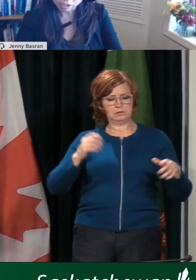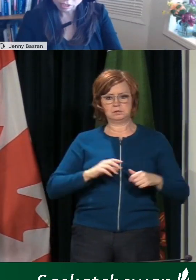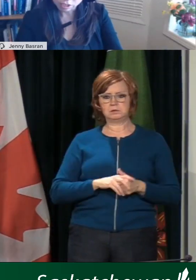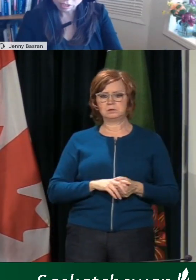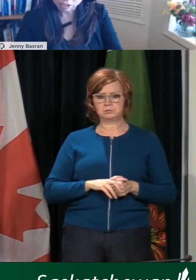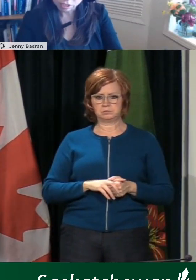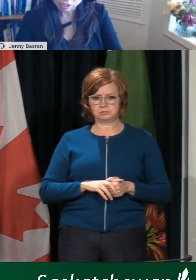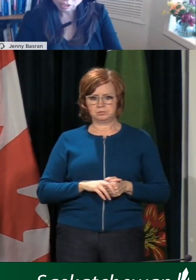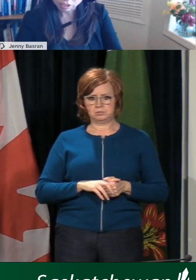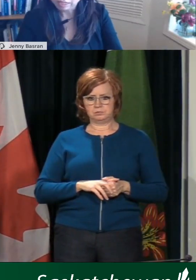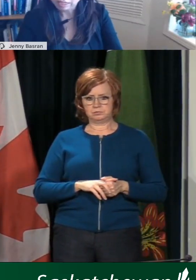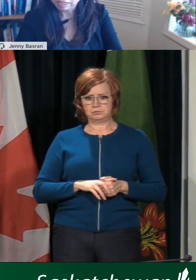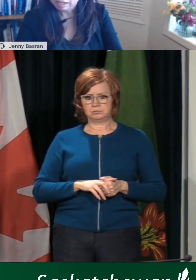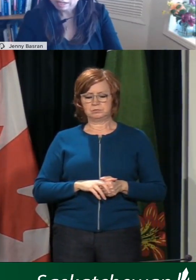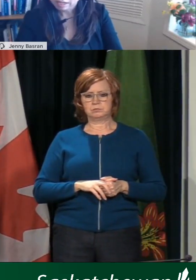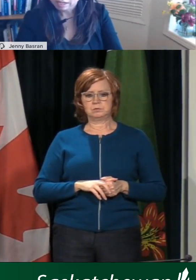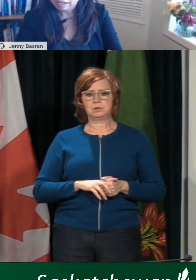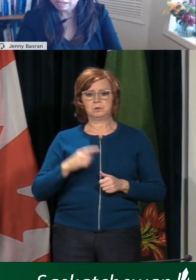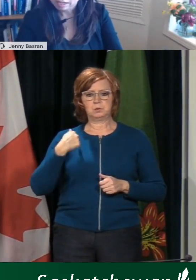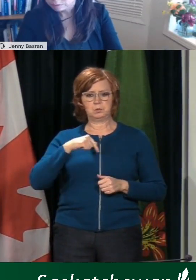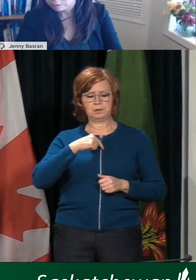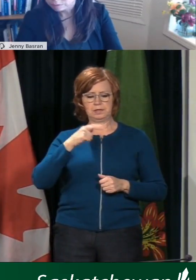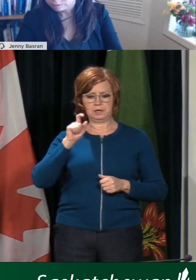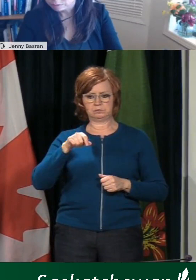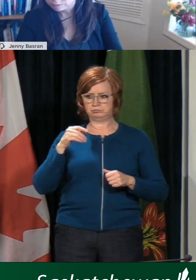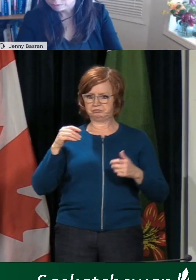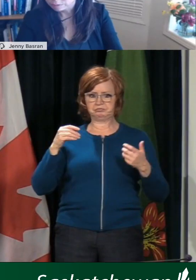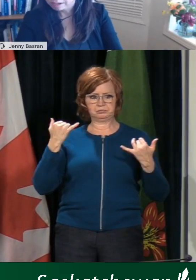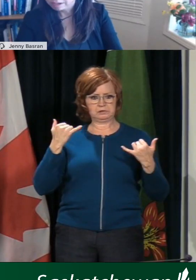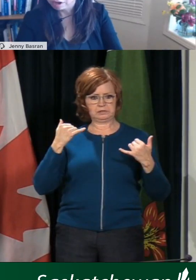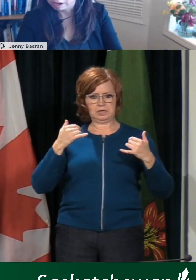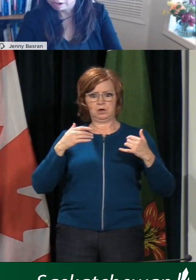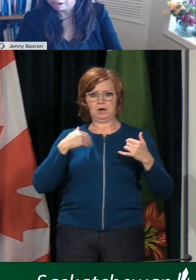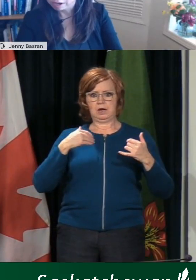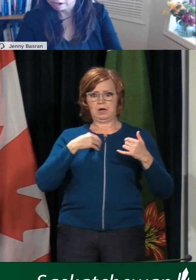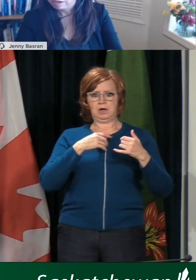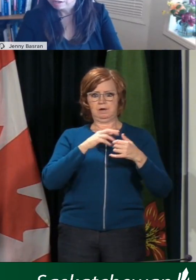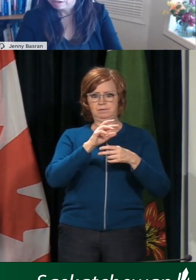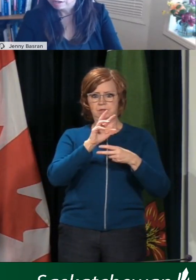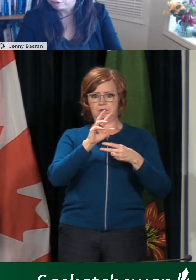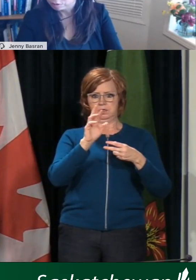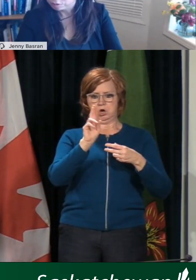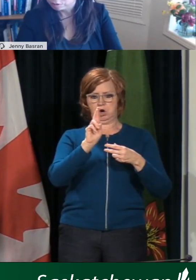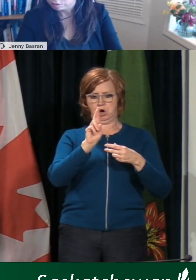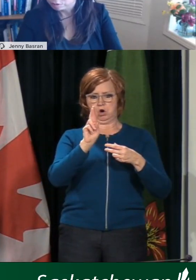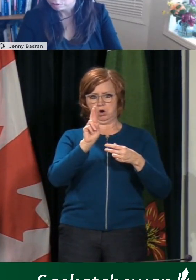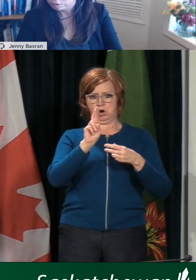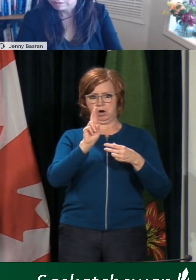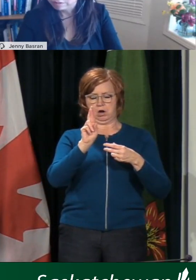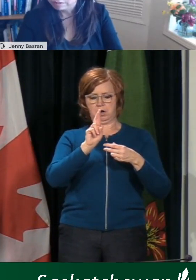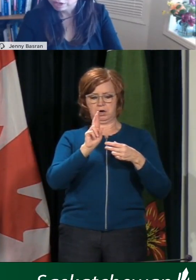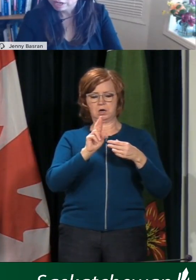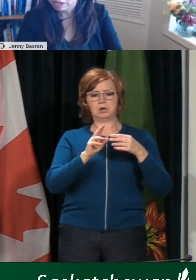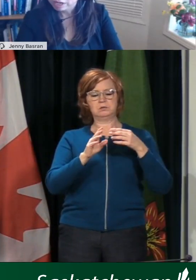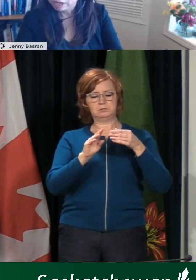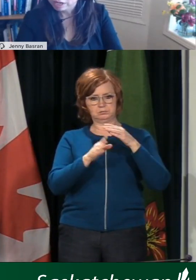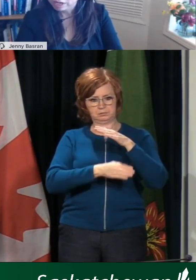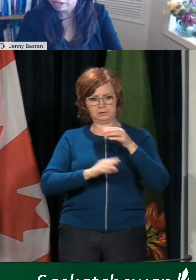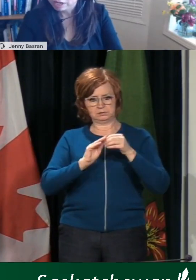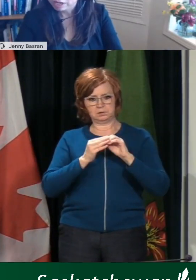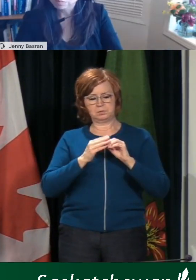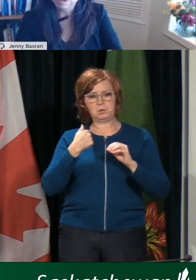come up and calculate the Saskatchewan specific R0, or the basic reproductive number. And in Saskatchewan,